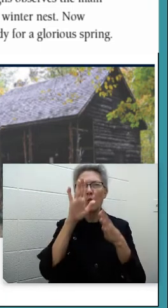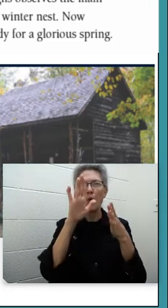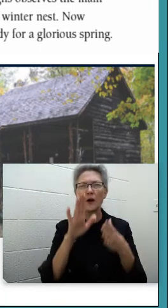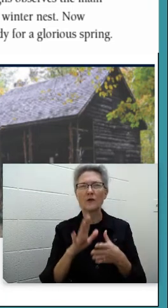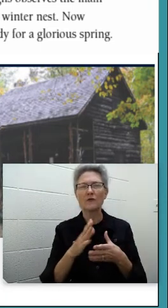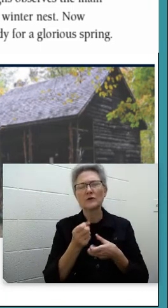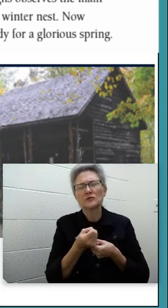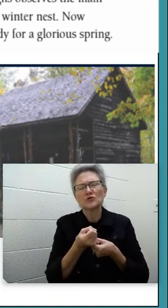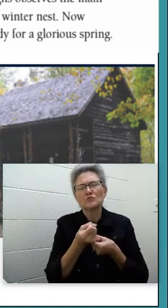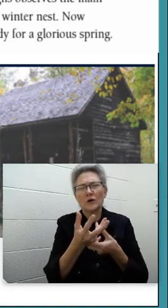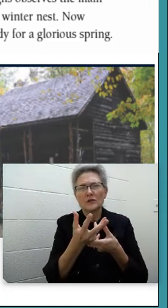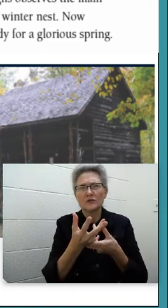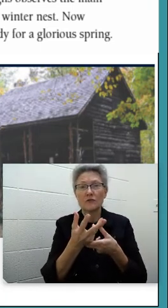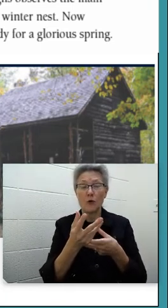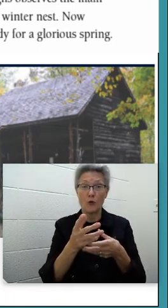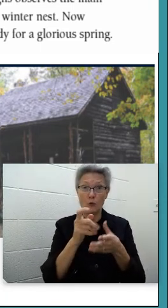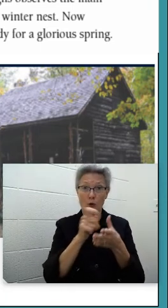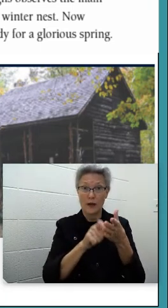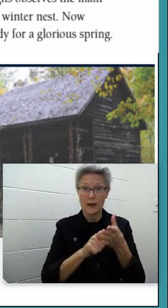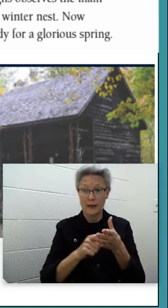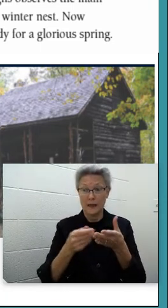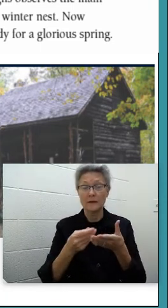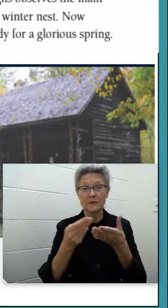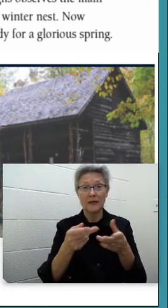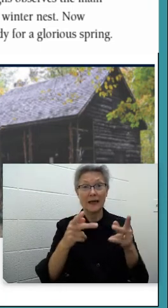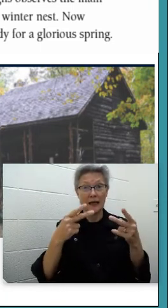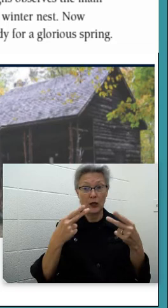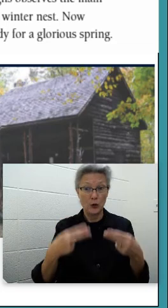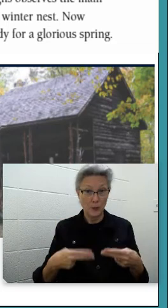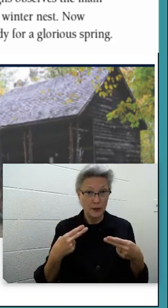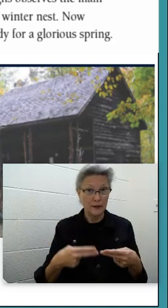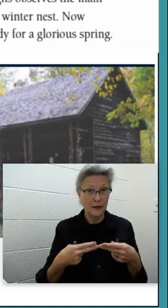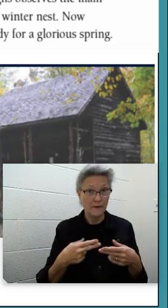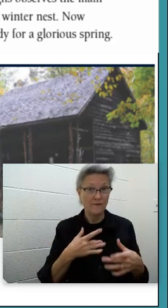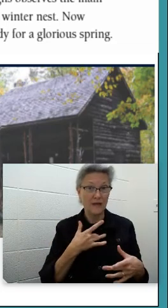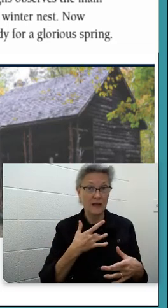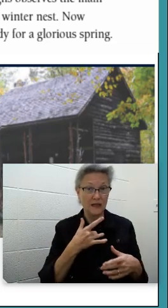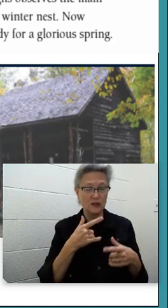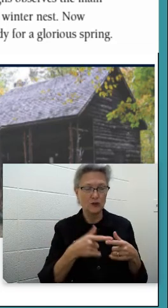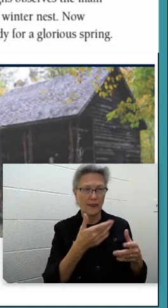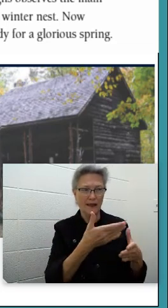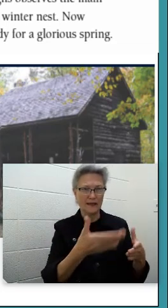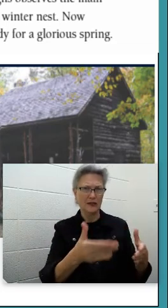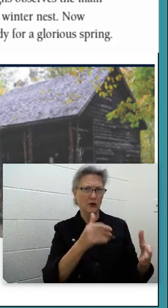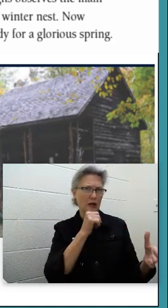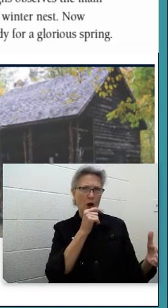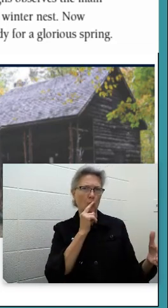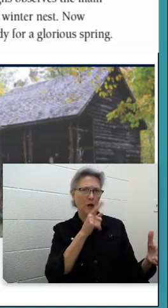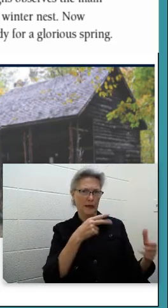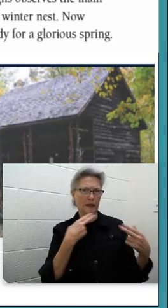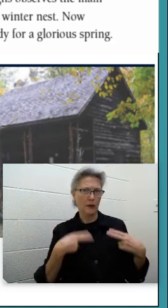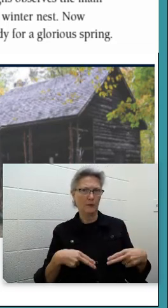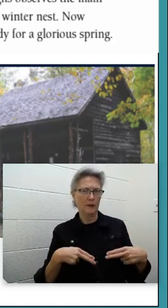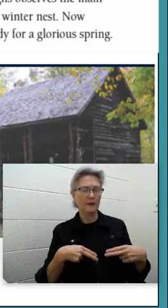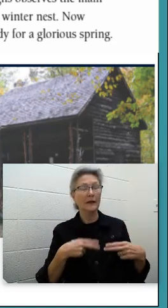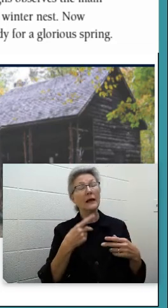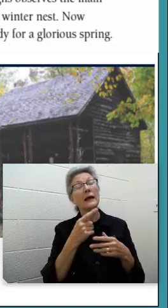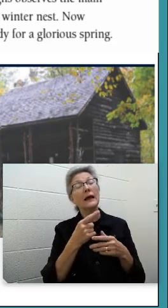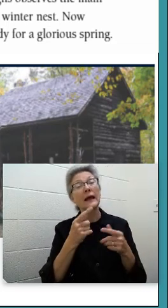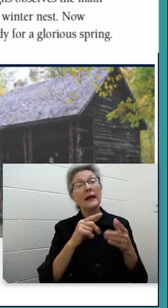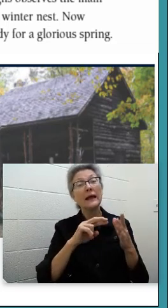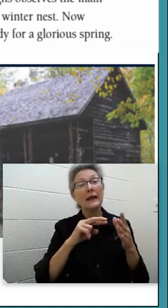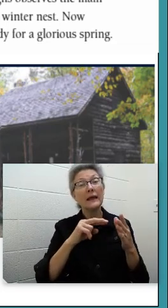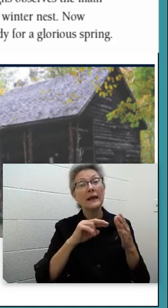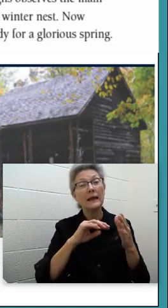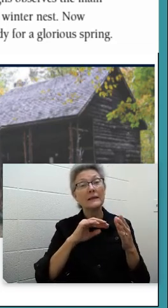human dimension to non-human subjects. For example, in The Chipmunk, Burroughs observes the main